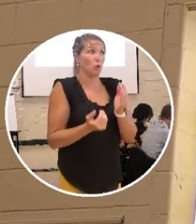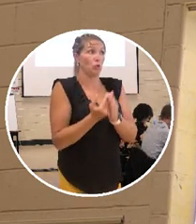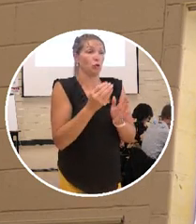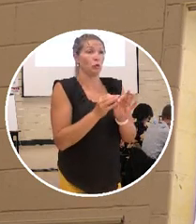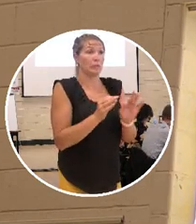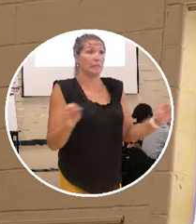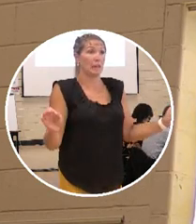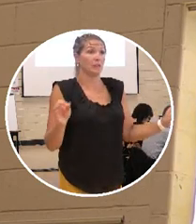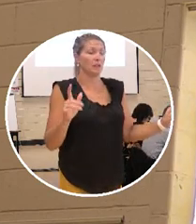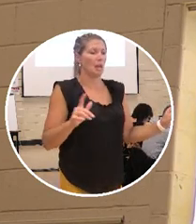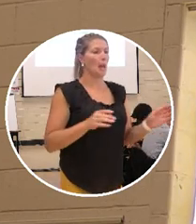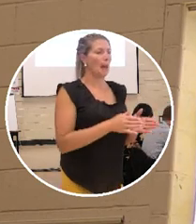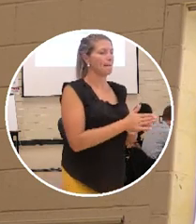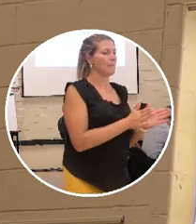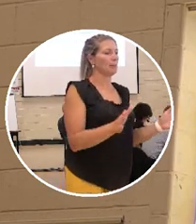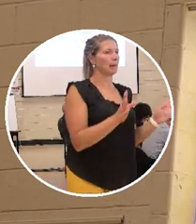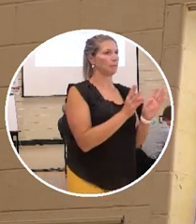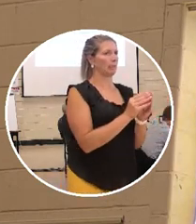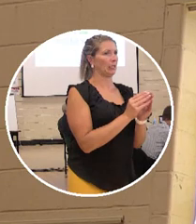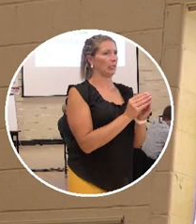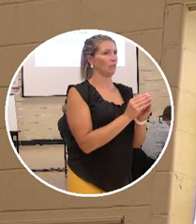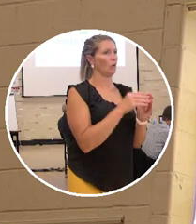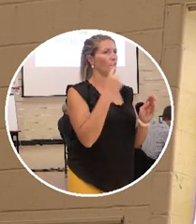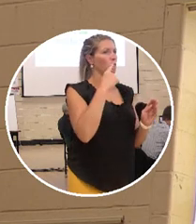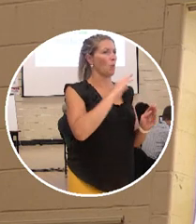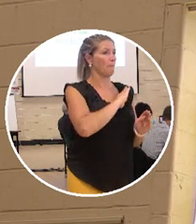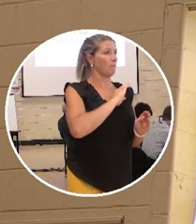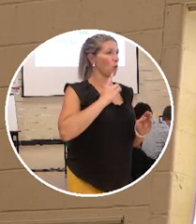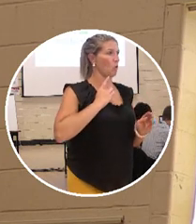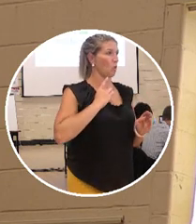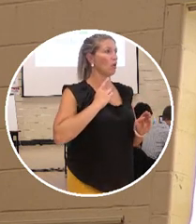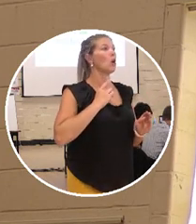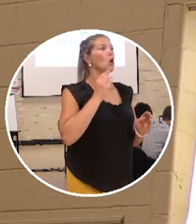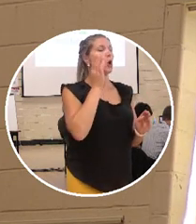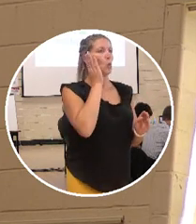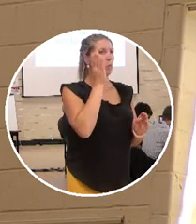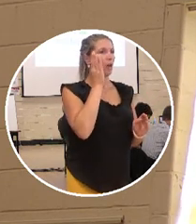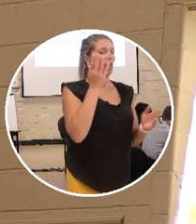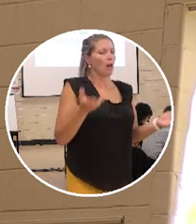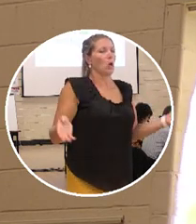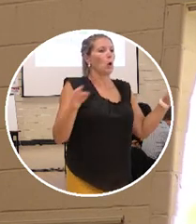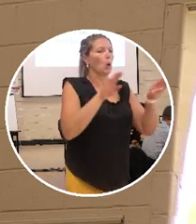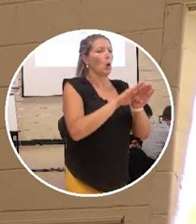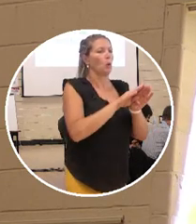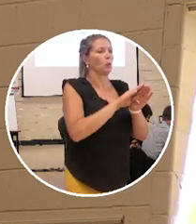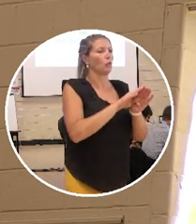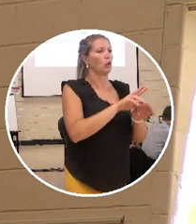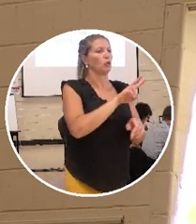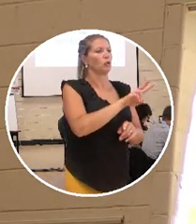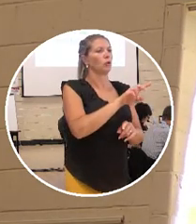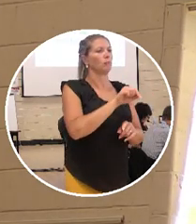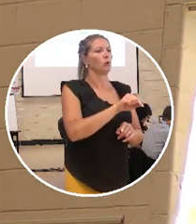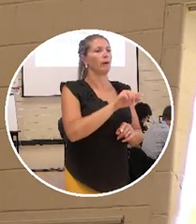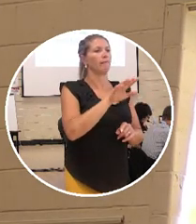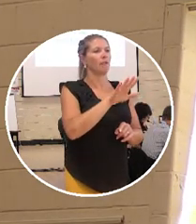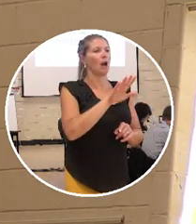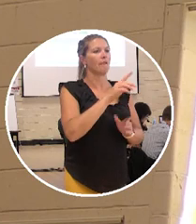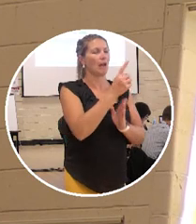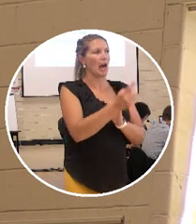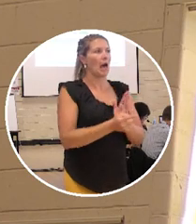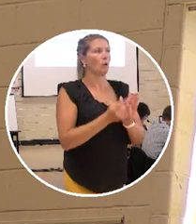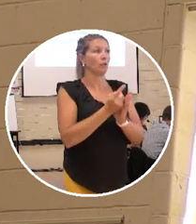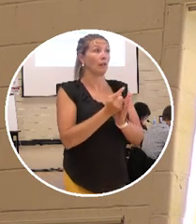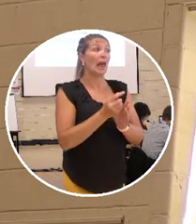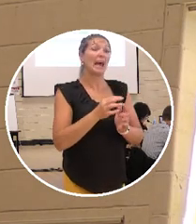Public meetings of the board shall be adjourned after 2.5 hours unless the trustees vote with a